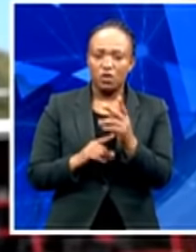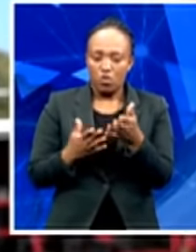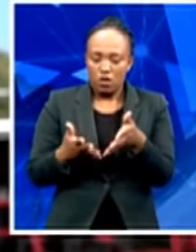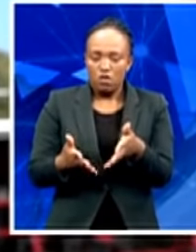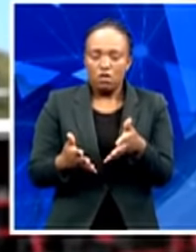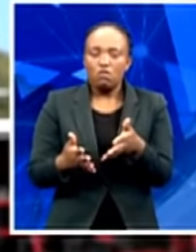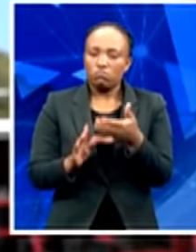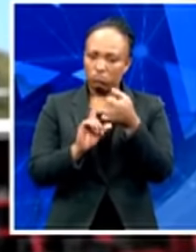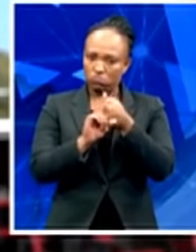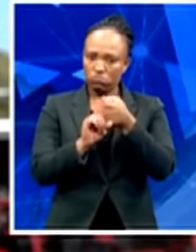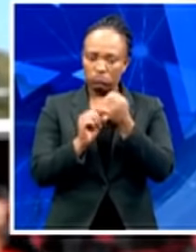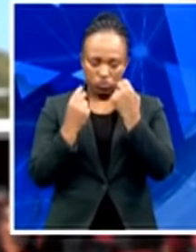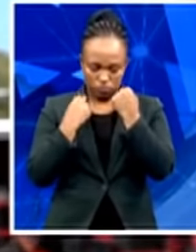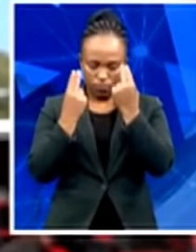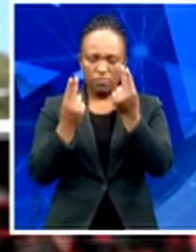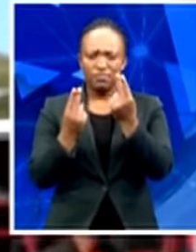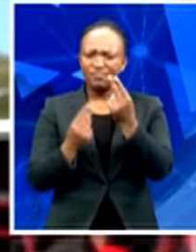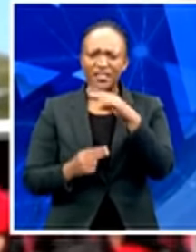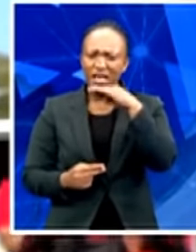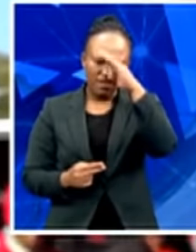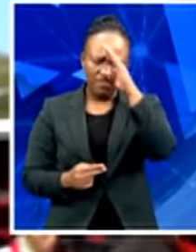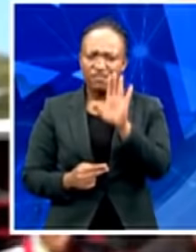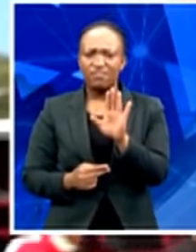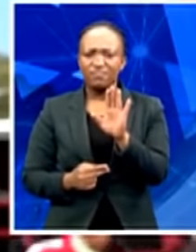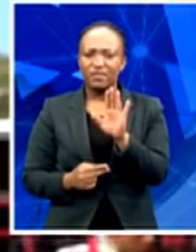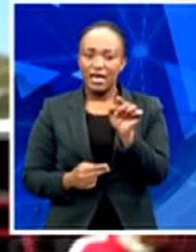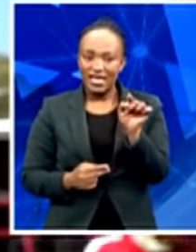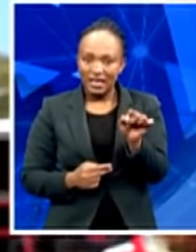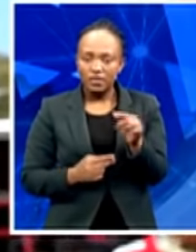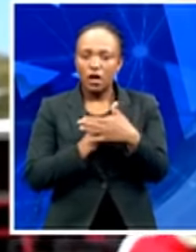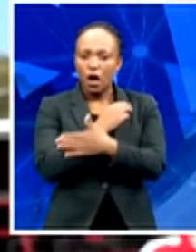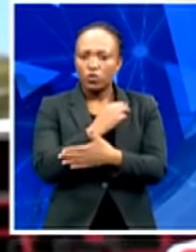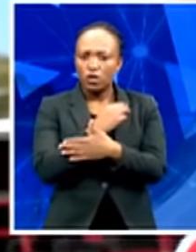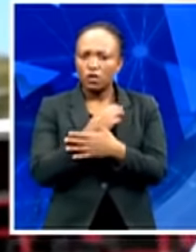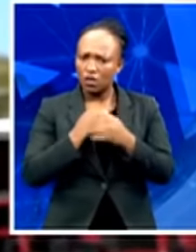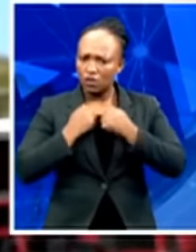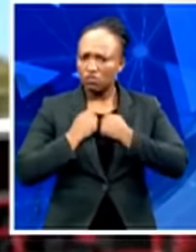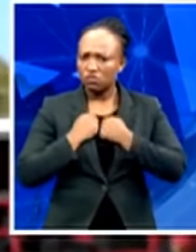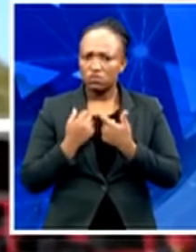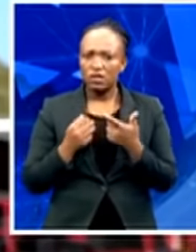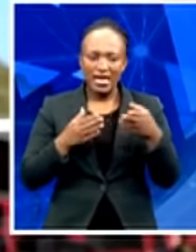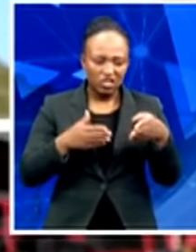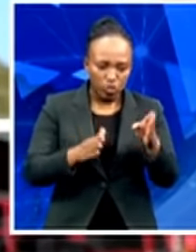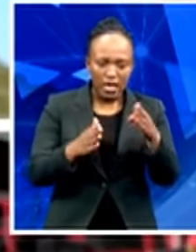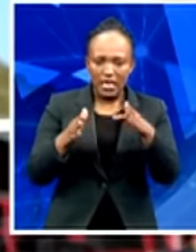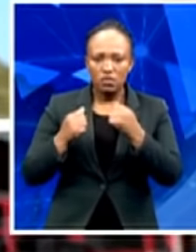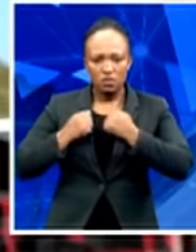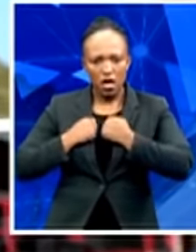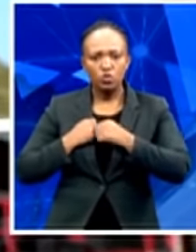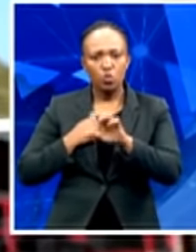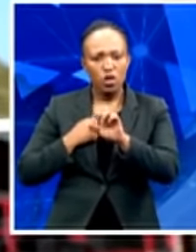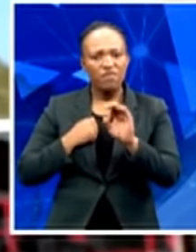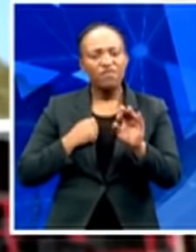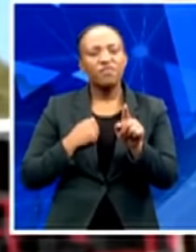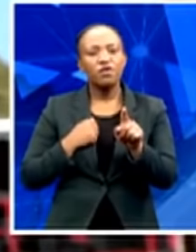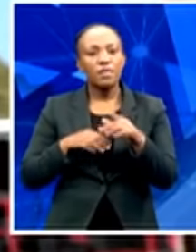enough. This country belongs to us. Each and every street belongs to the EFF. And we are here to say those racists that violently manhandled